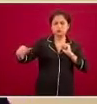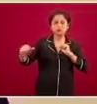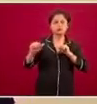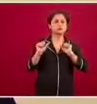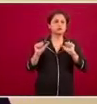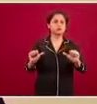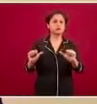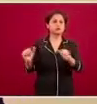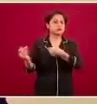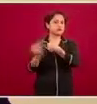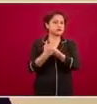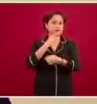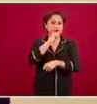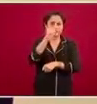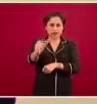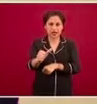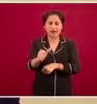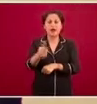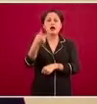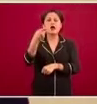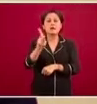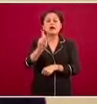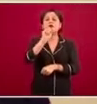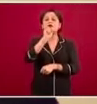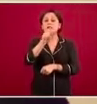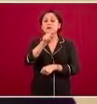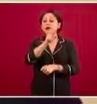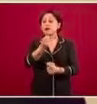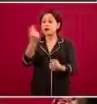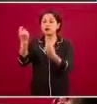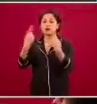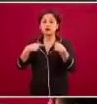But also, if you're gonna sneeze, cover yourself with your elbow,